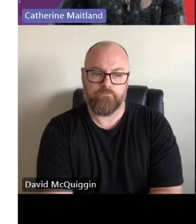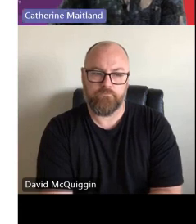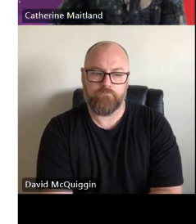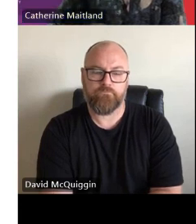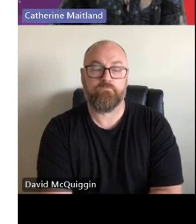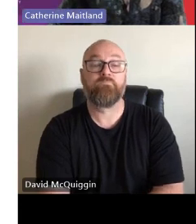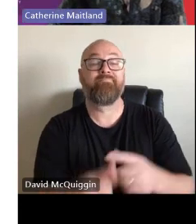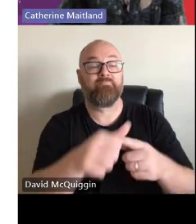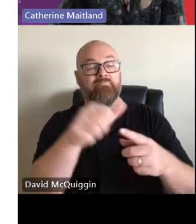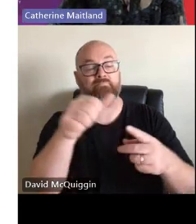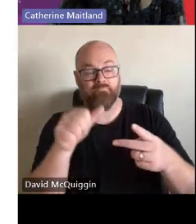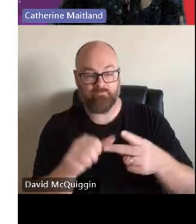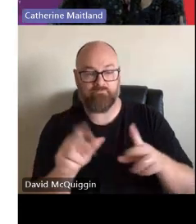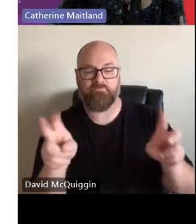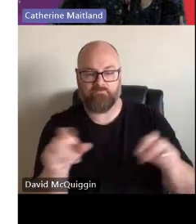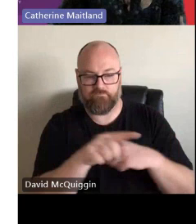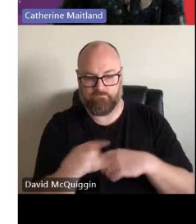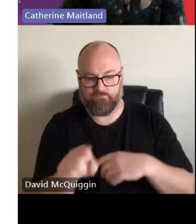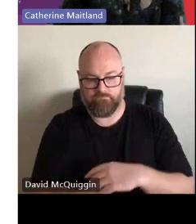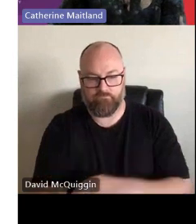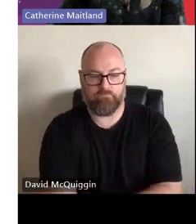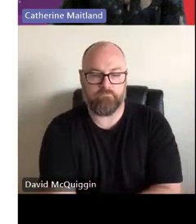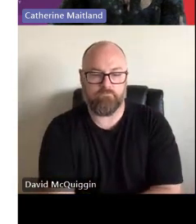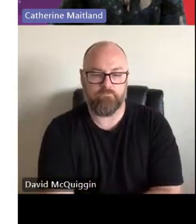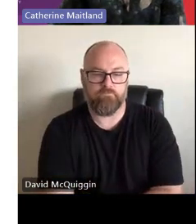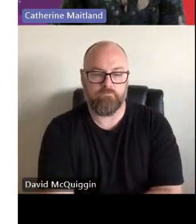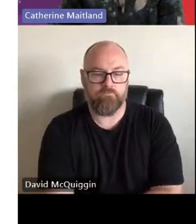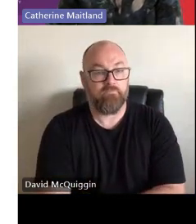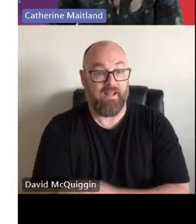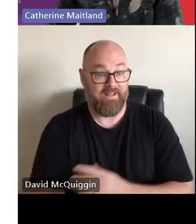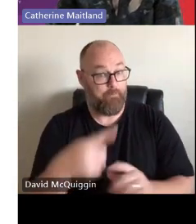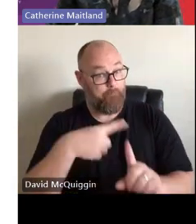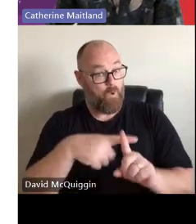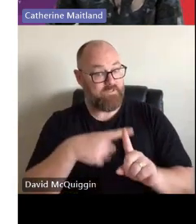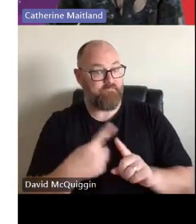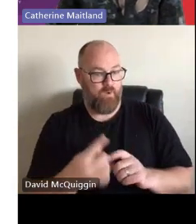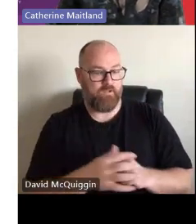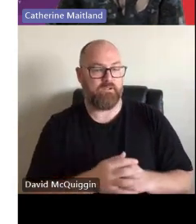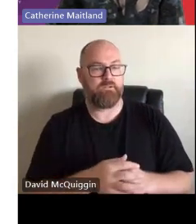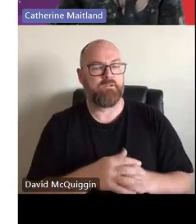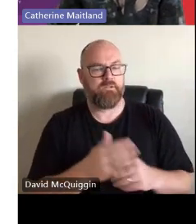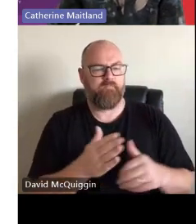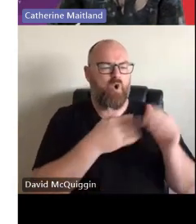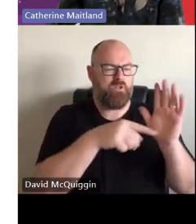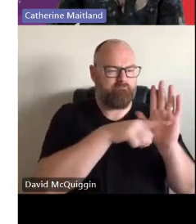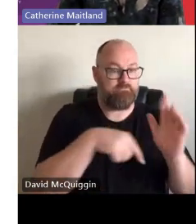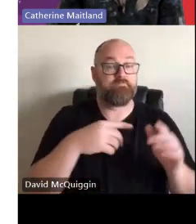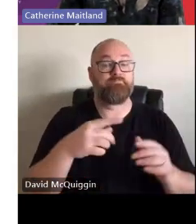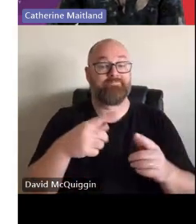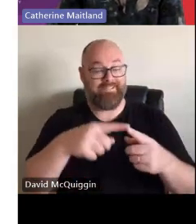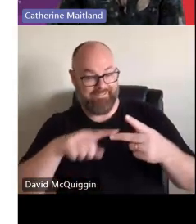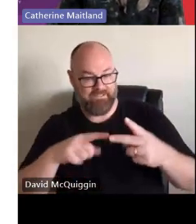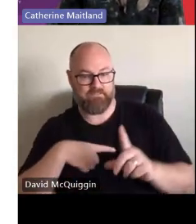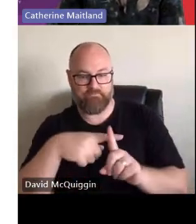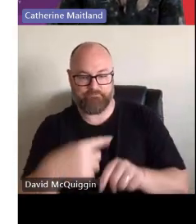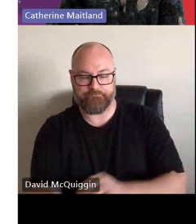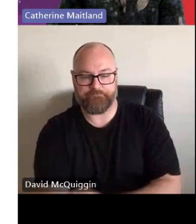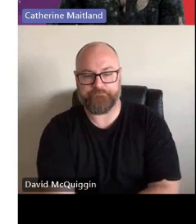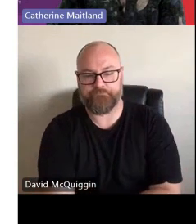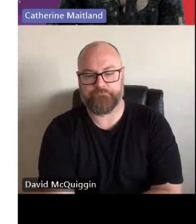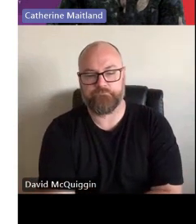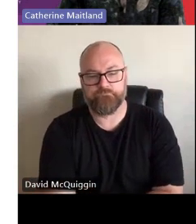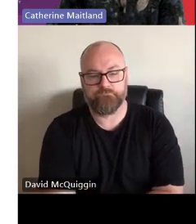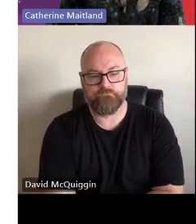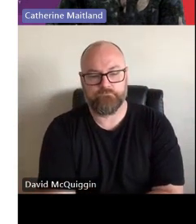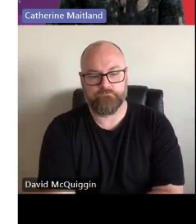And another response, a positive response, a positive experience. I'm now able to park my car near the front door of